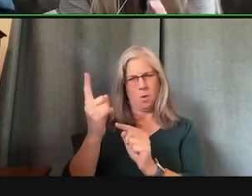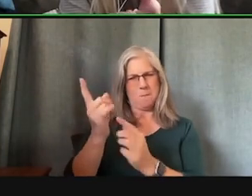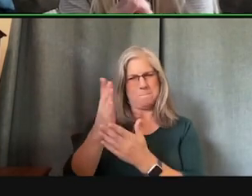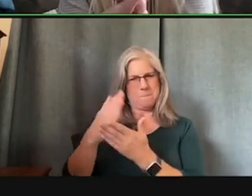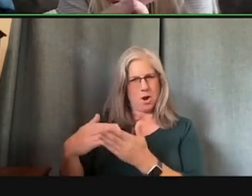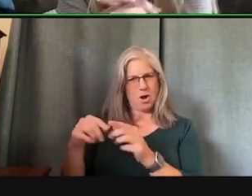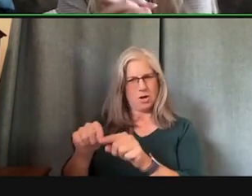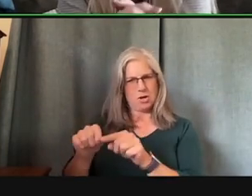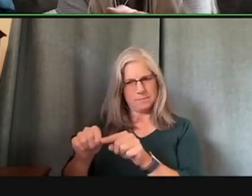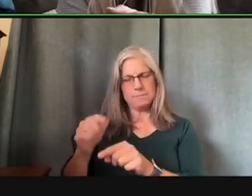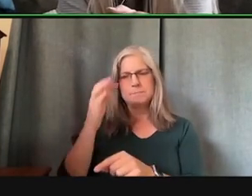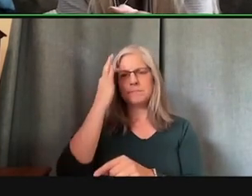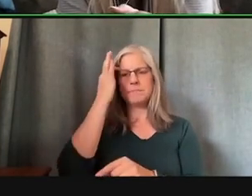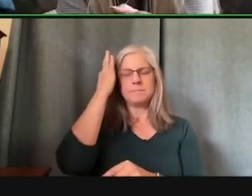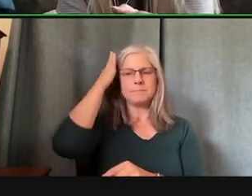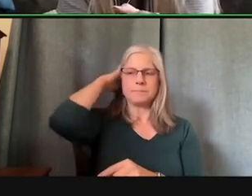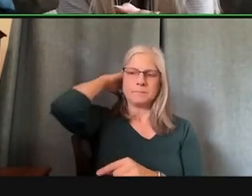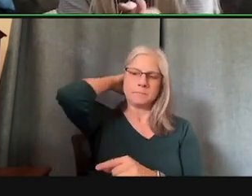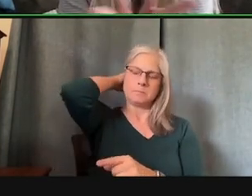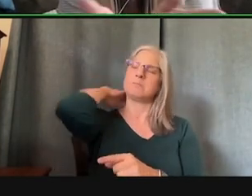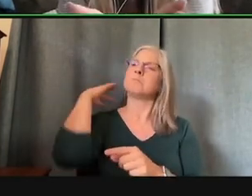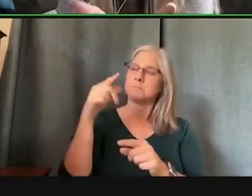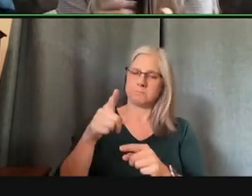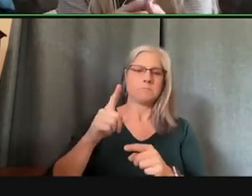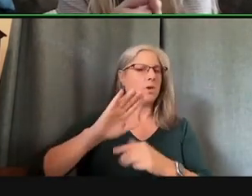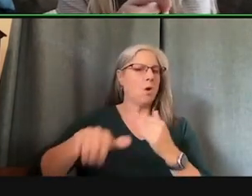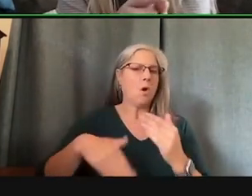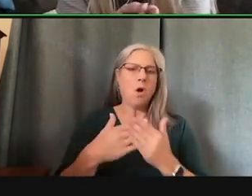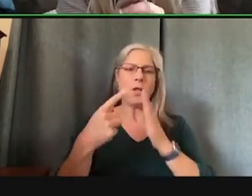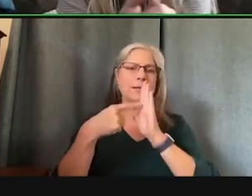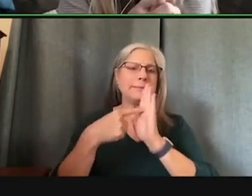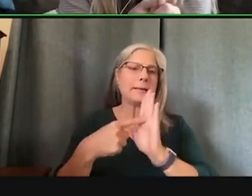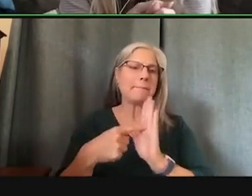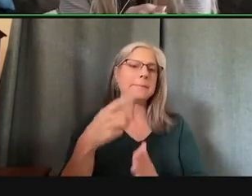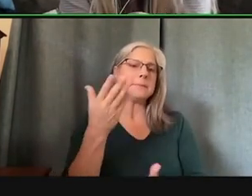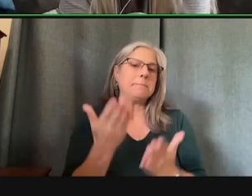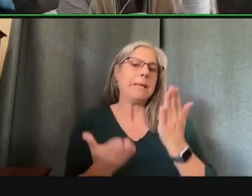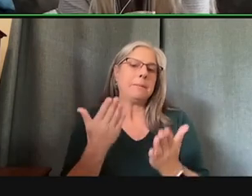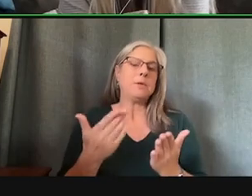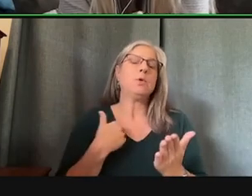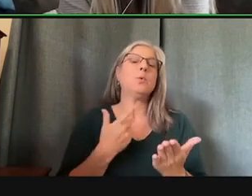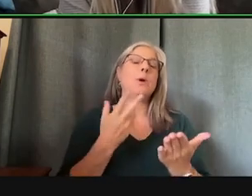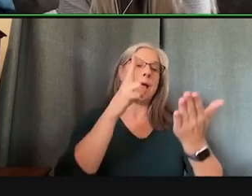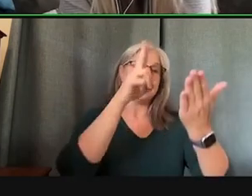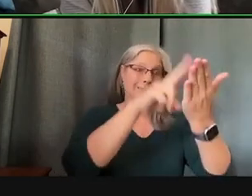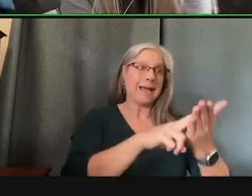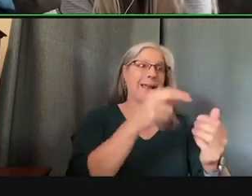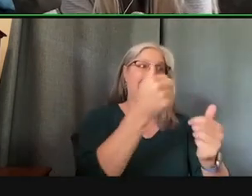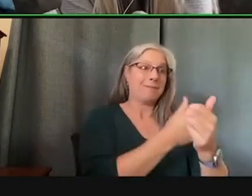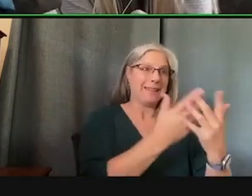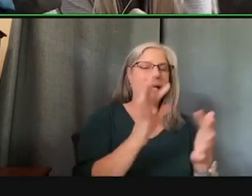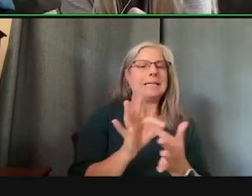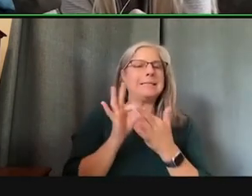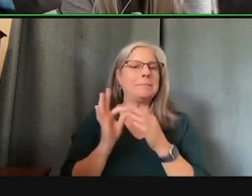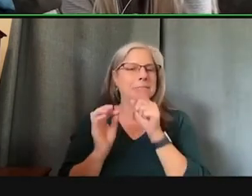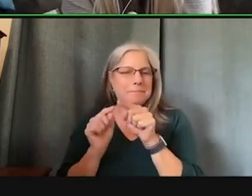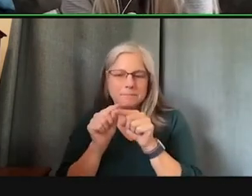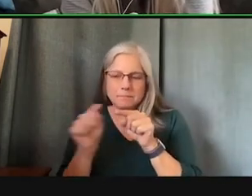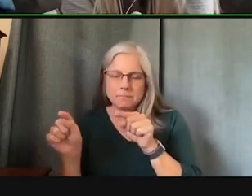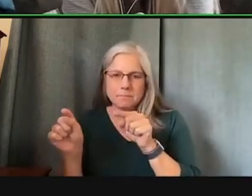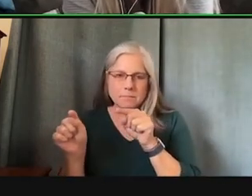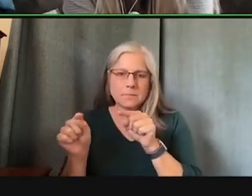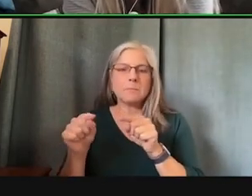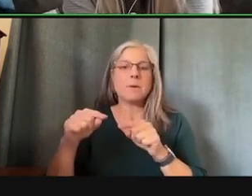offer. Those are all examples of what you might sign with exception to. But you're always going to do that